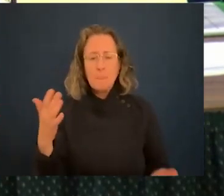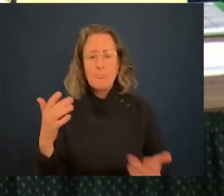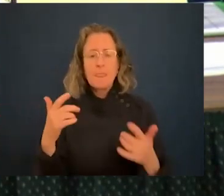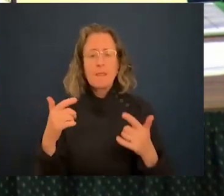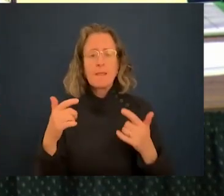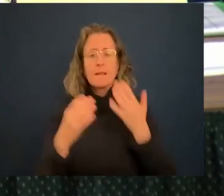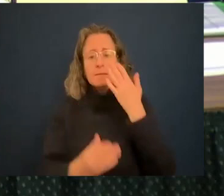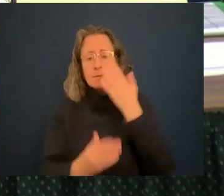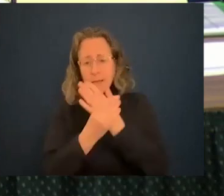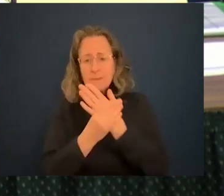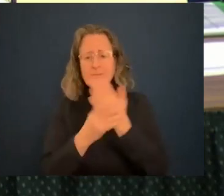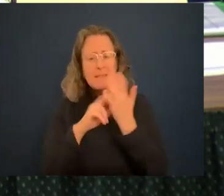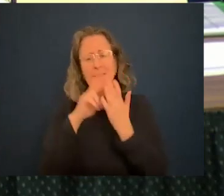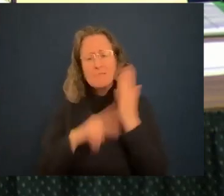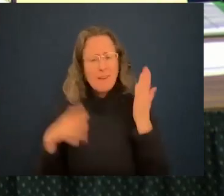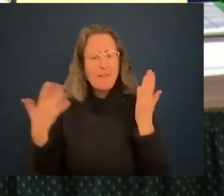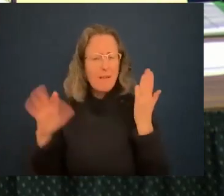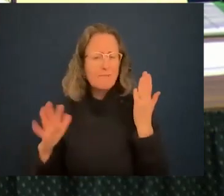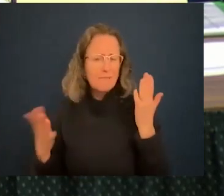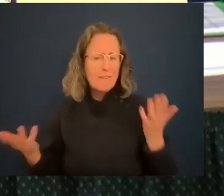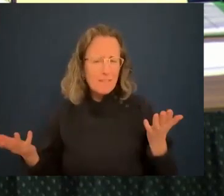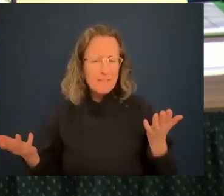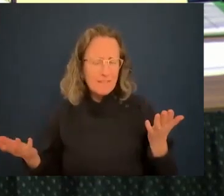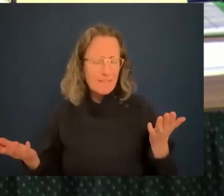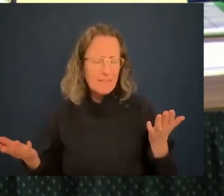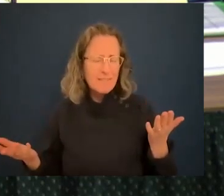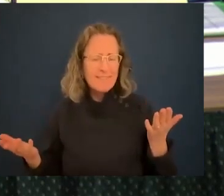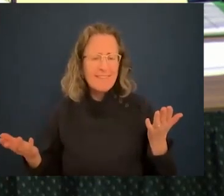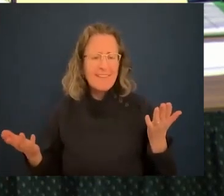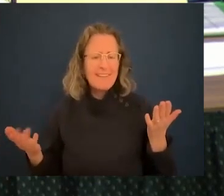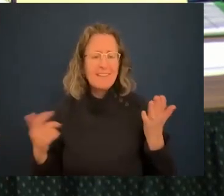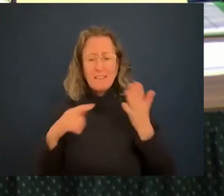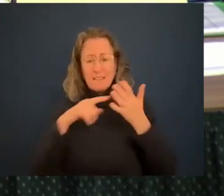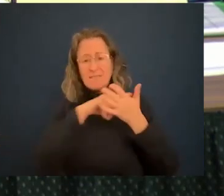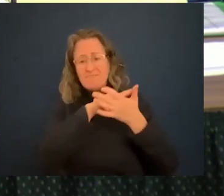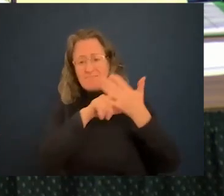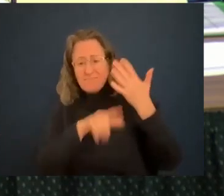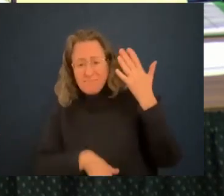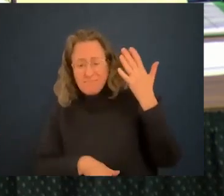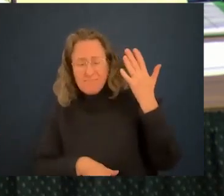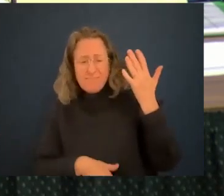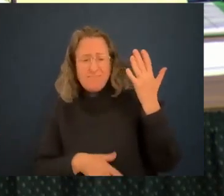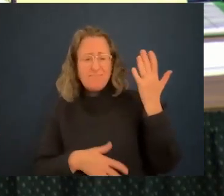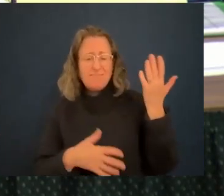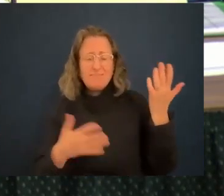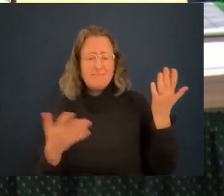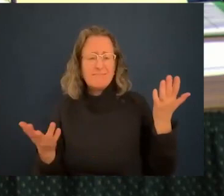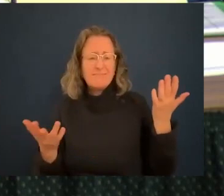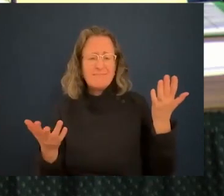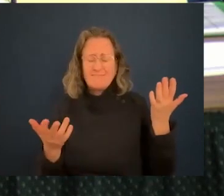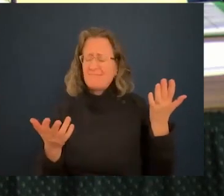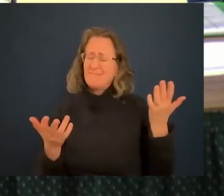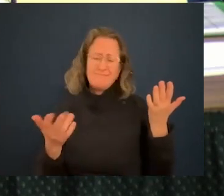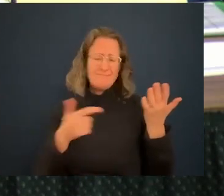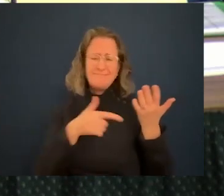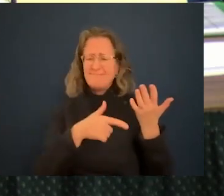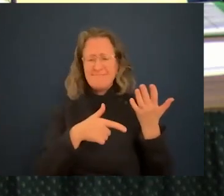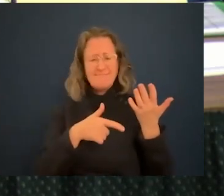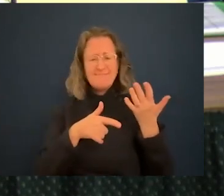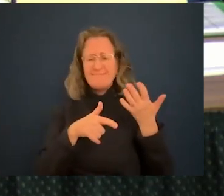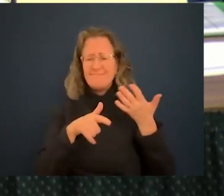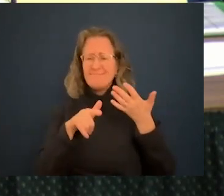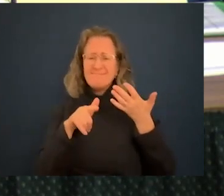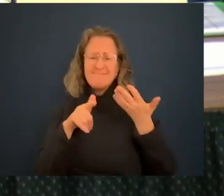attachments which I've read before but when you look at all of those they really are begging a discussion about